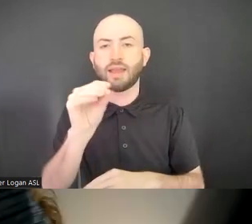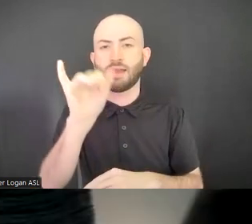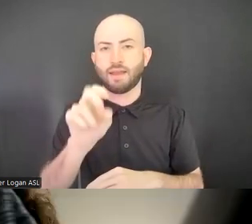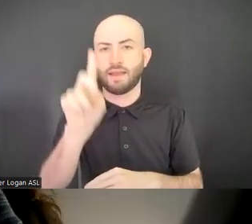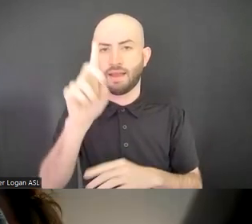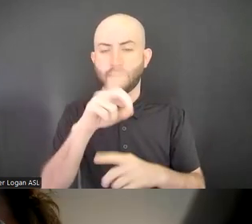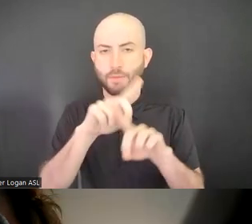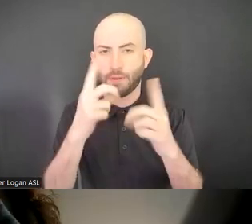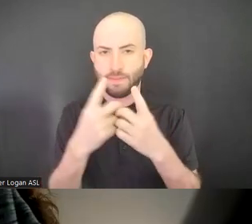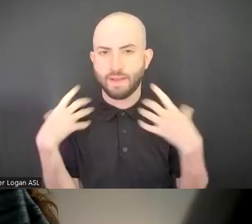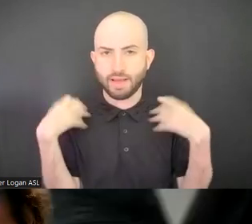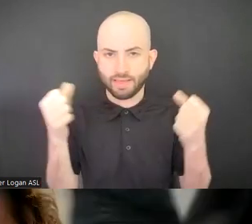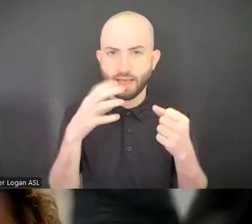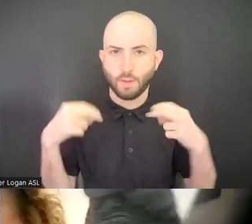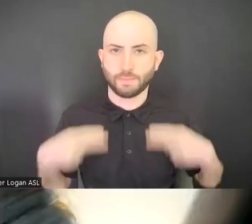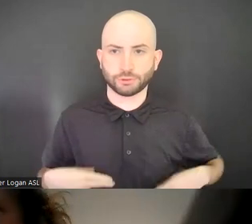and Human Services.